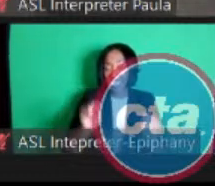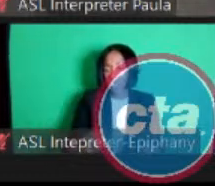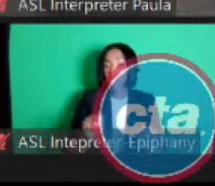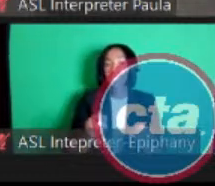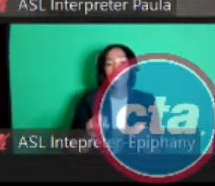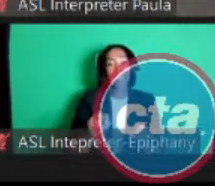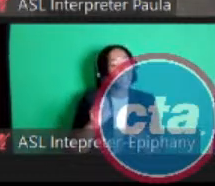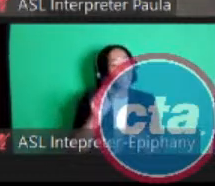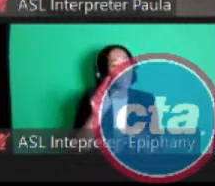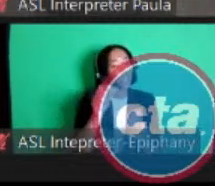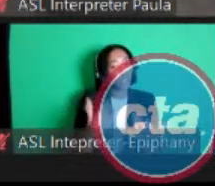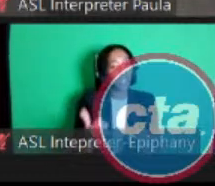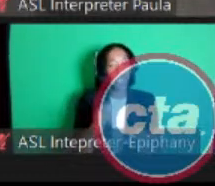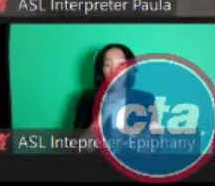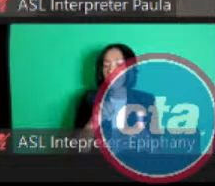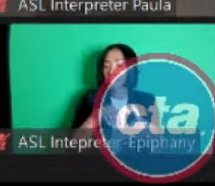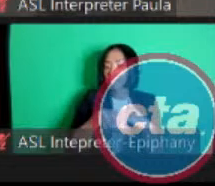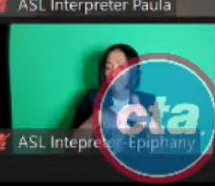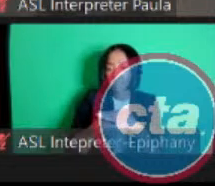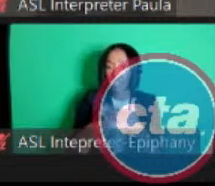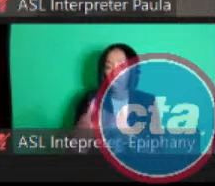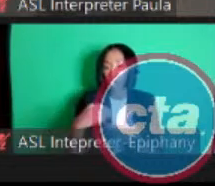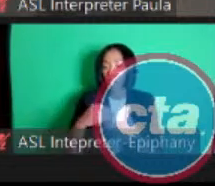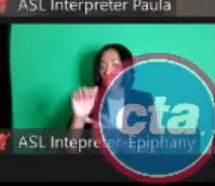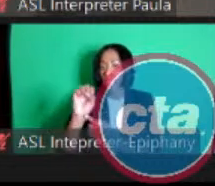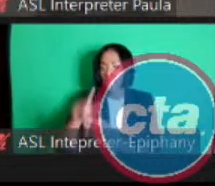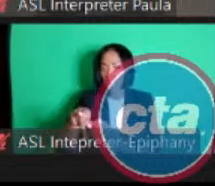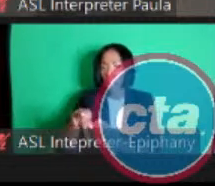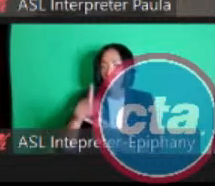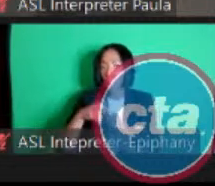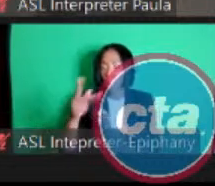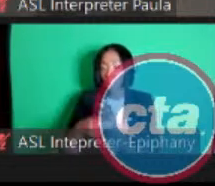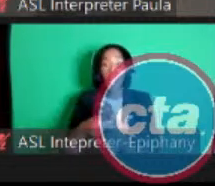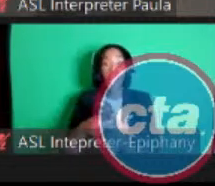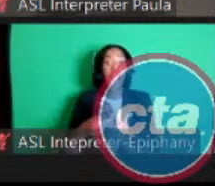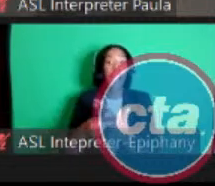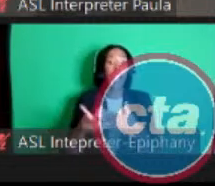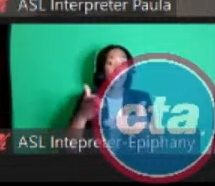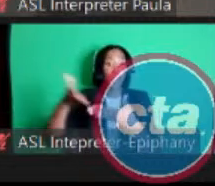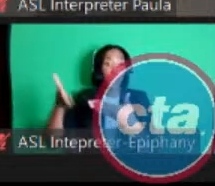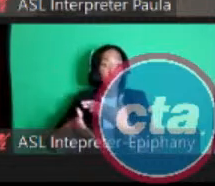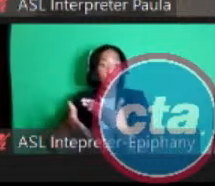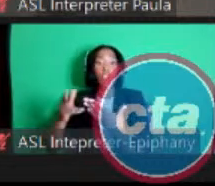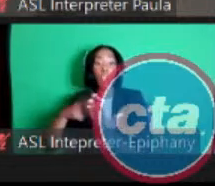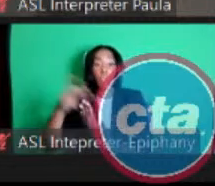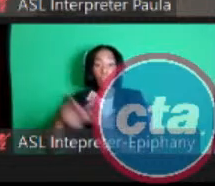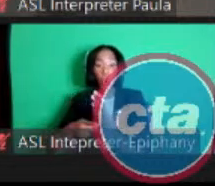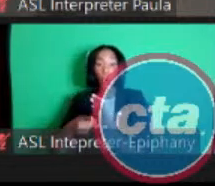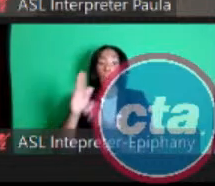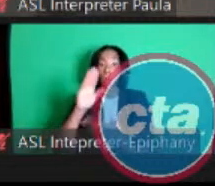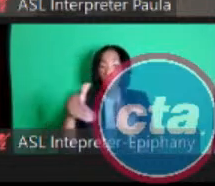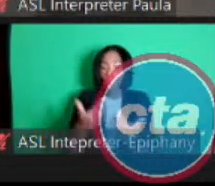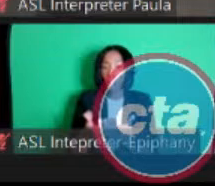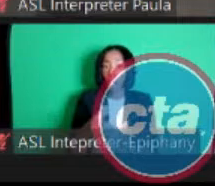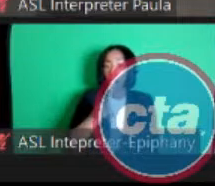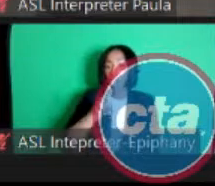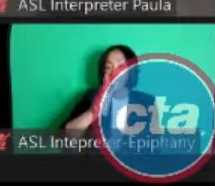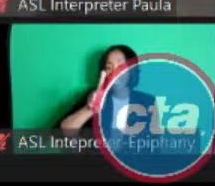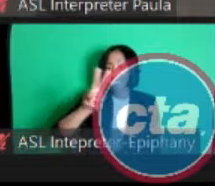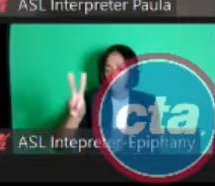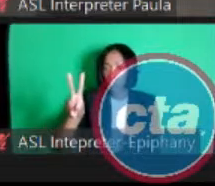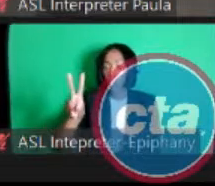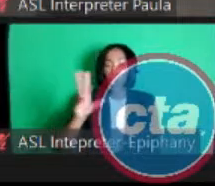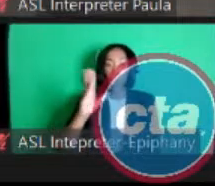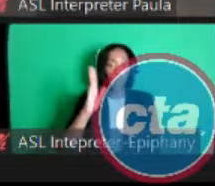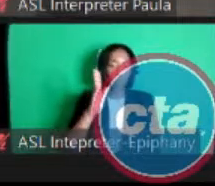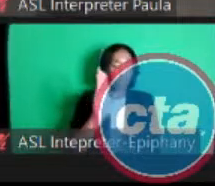included in the ASAP program. And at the conclusion of the program, all 162 stations will be either elevators will be